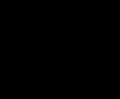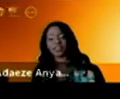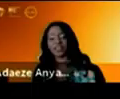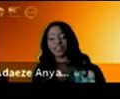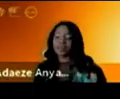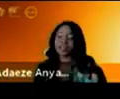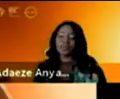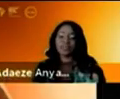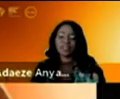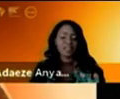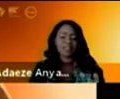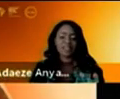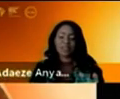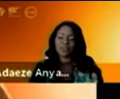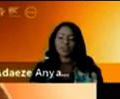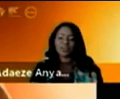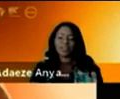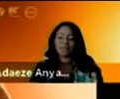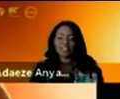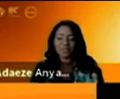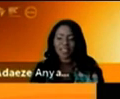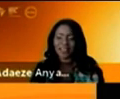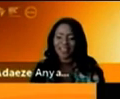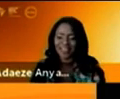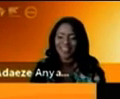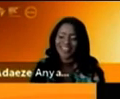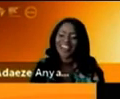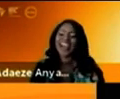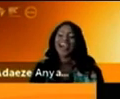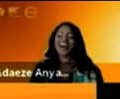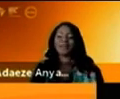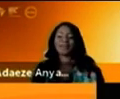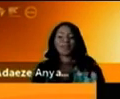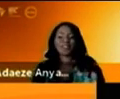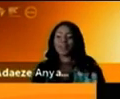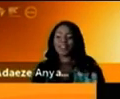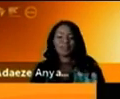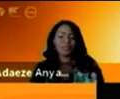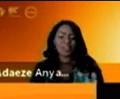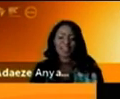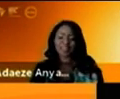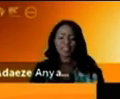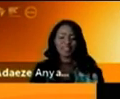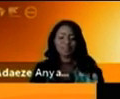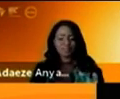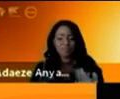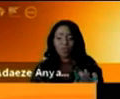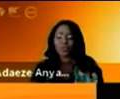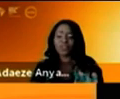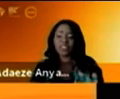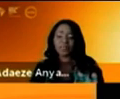African business affairs for the past 36 years. I'm sorry, Godfrey, I know I'm aging you again. across print and broadcast